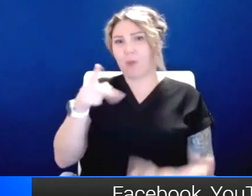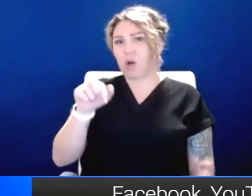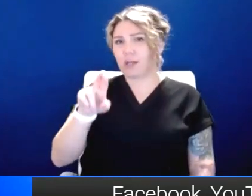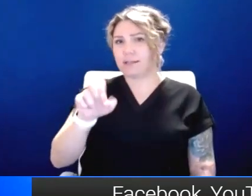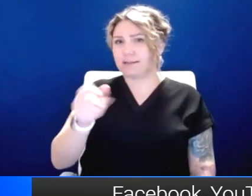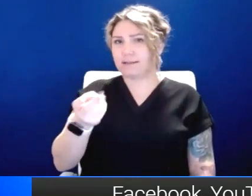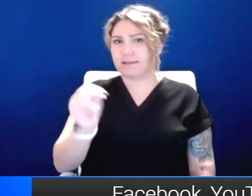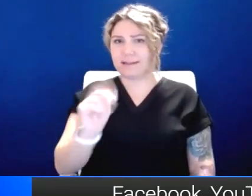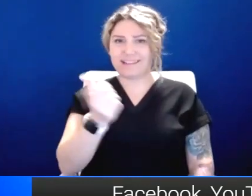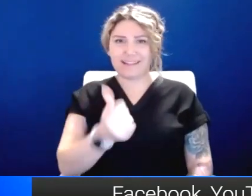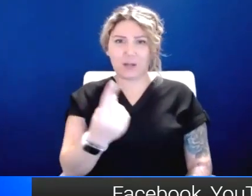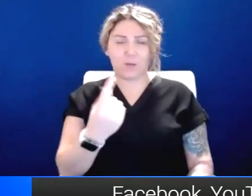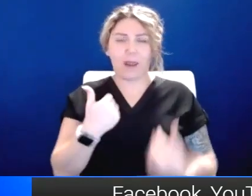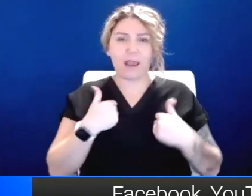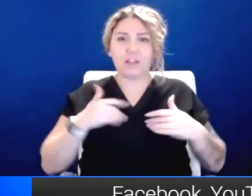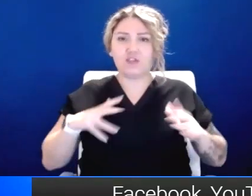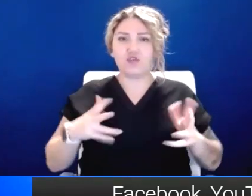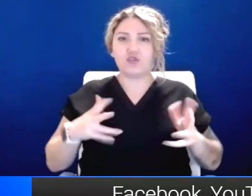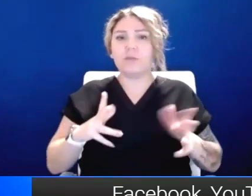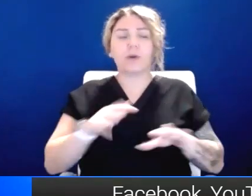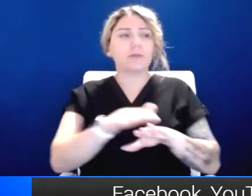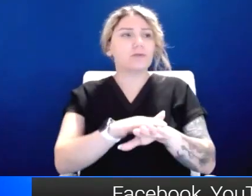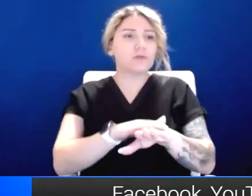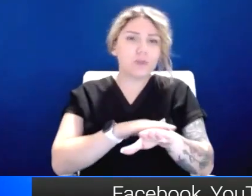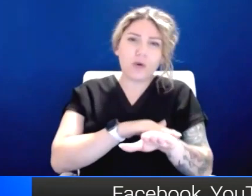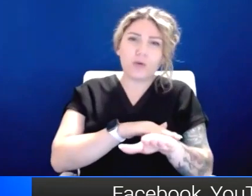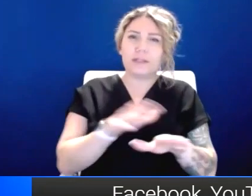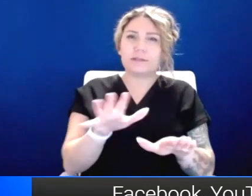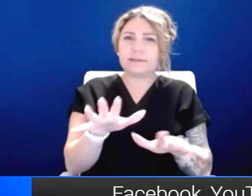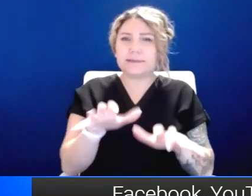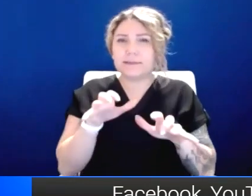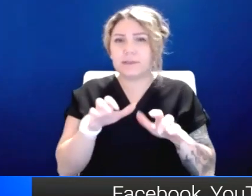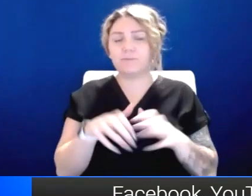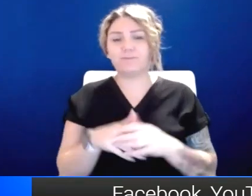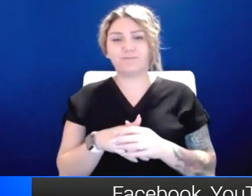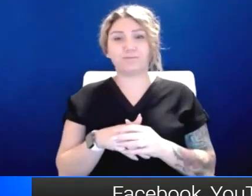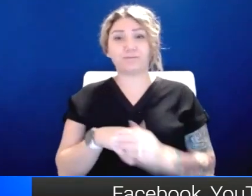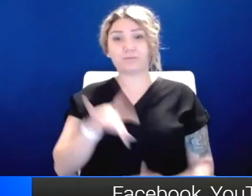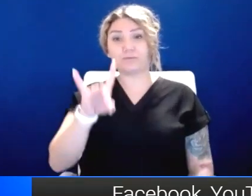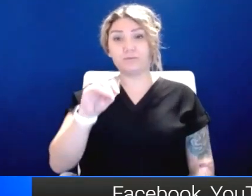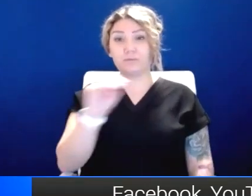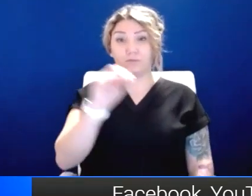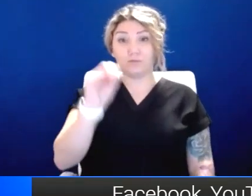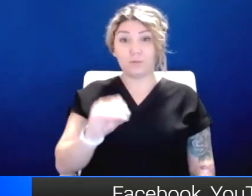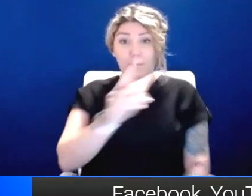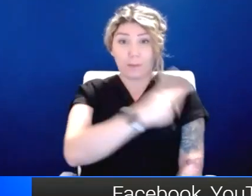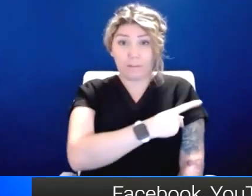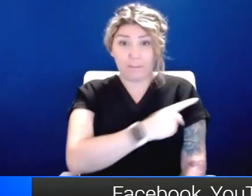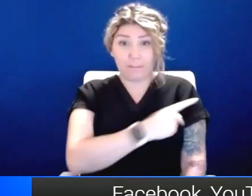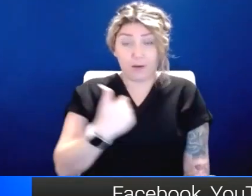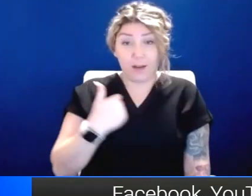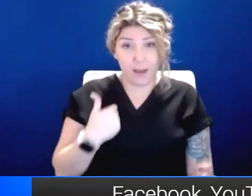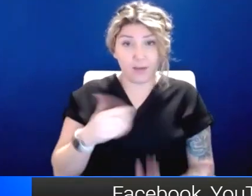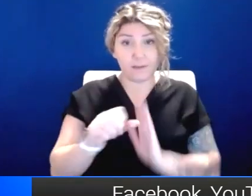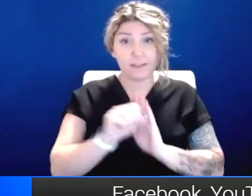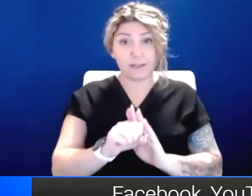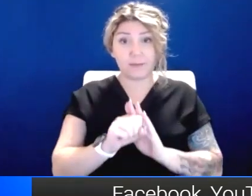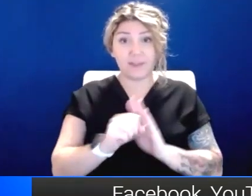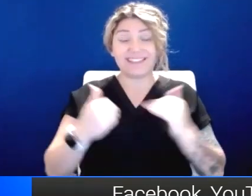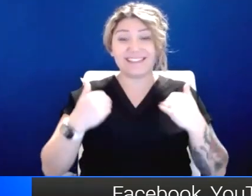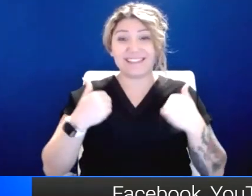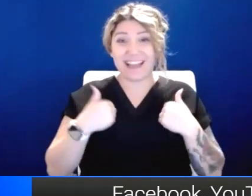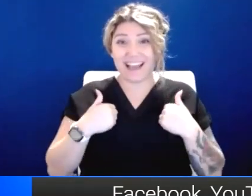has tremor, slowness, stiffness. 80% of the patients who have these symptoms have Parkinson's